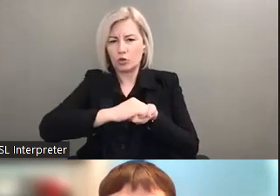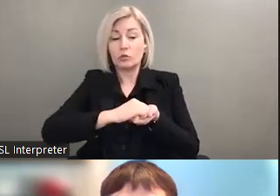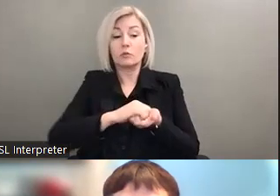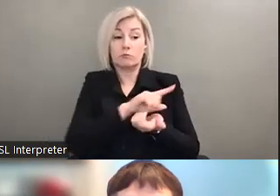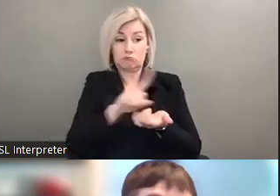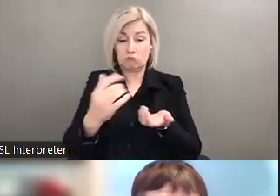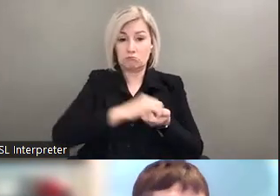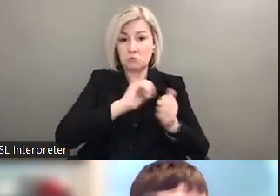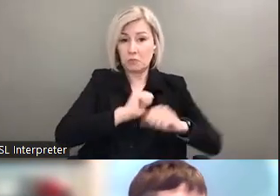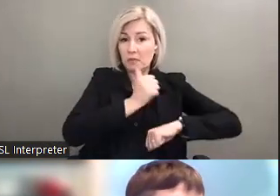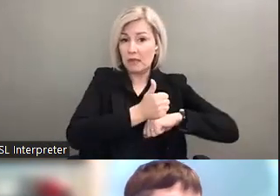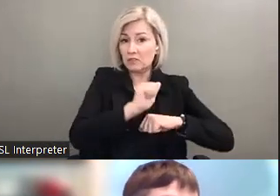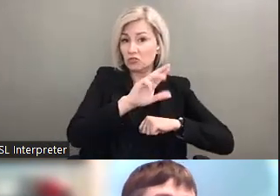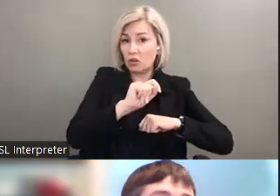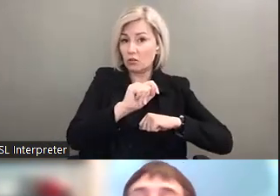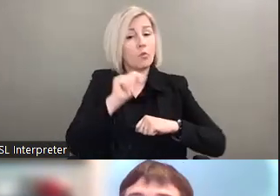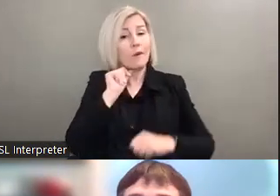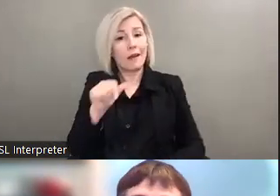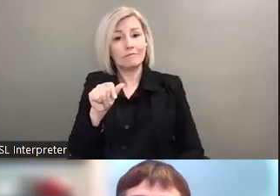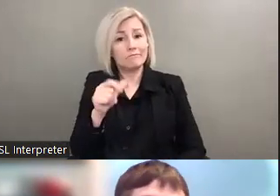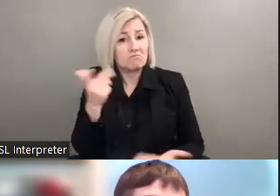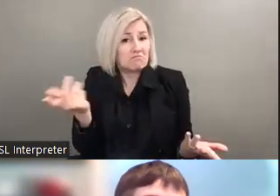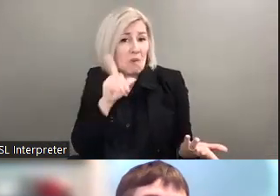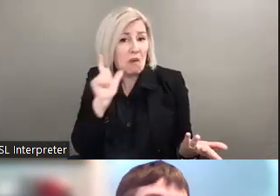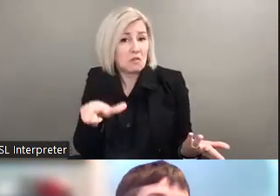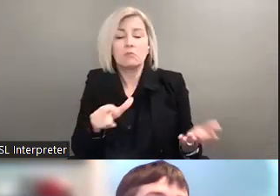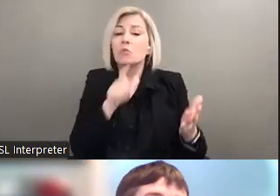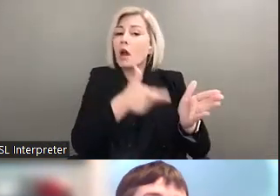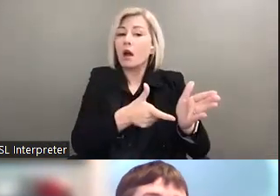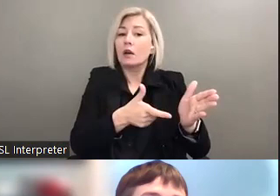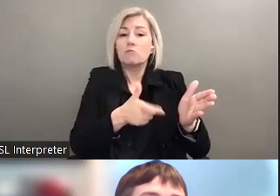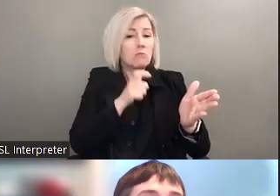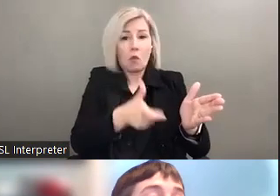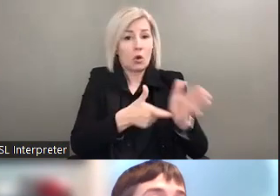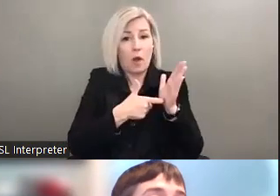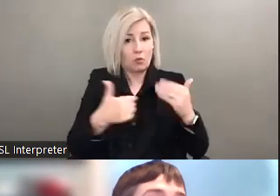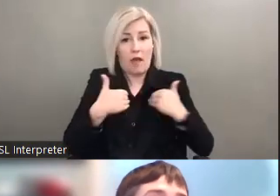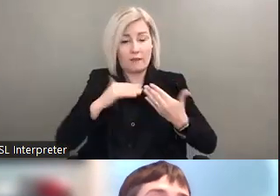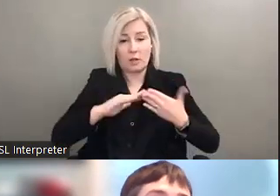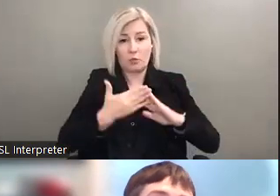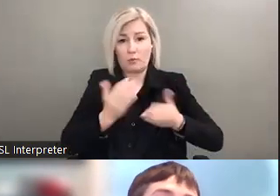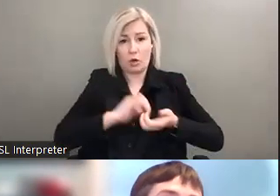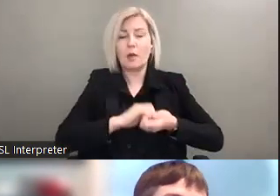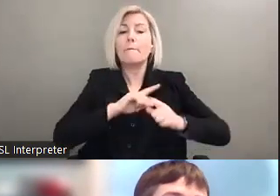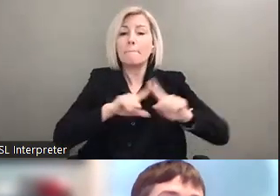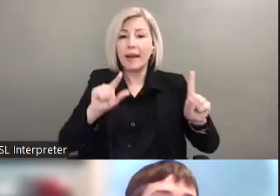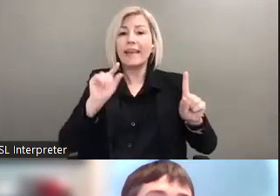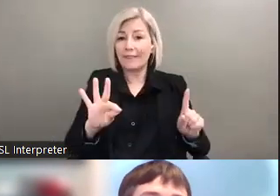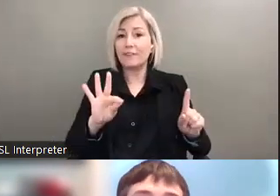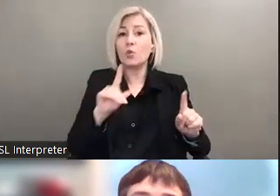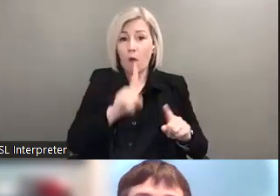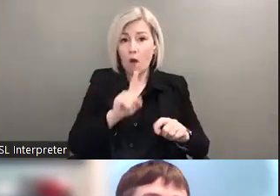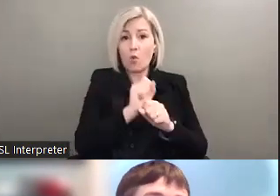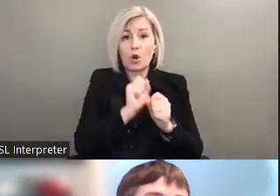be based in the arts or not. You aren't required to have any community partners, but if you are working with any individual